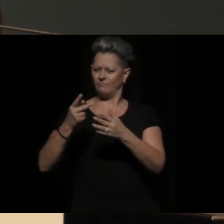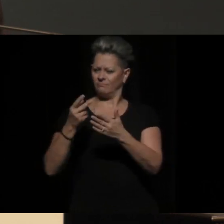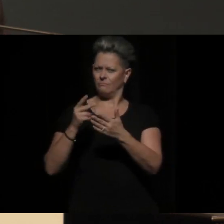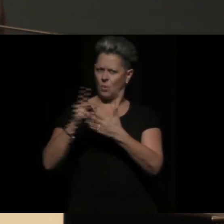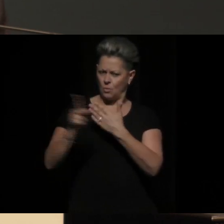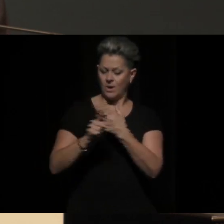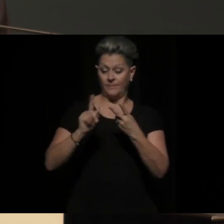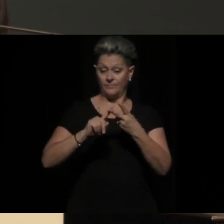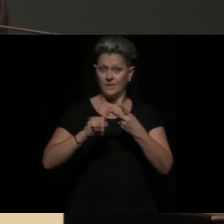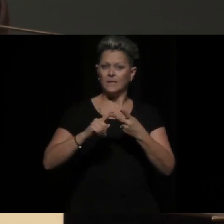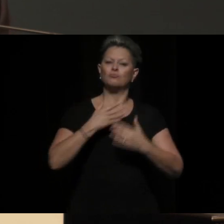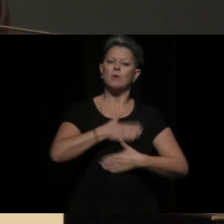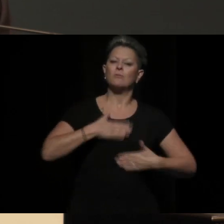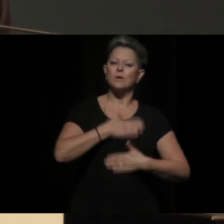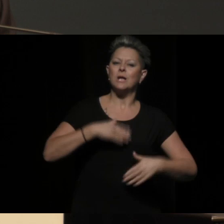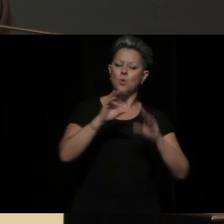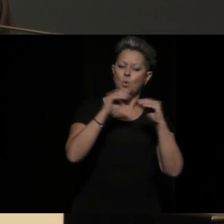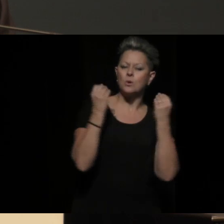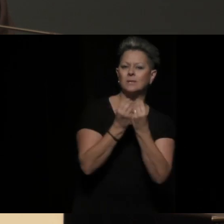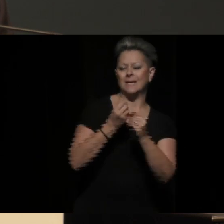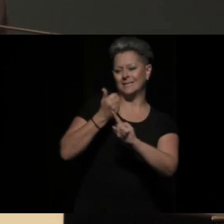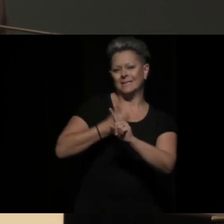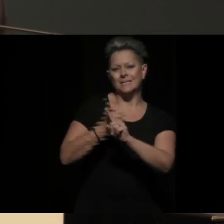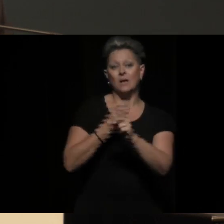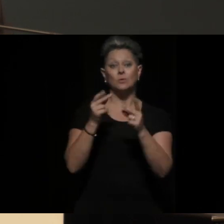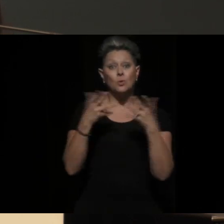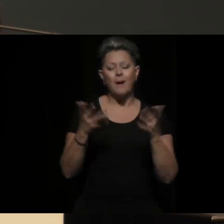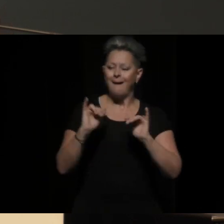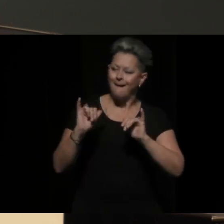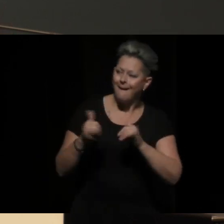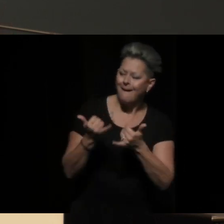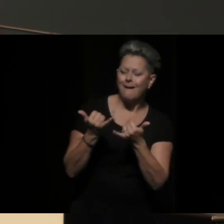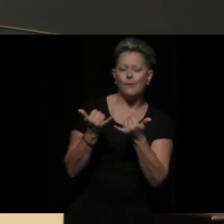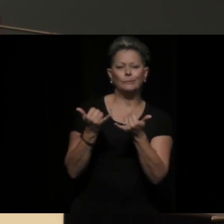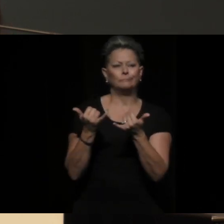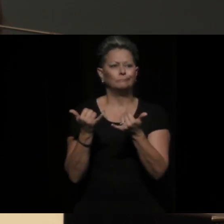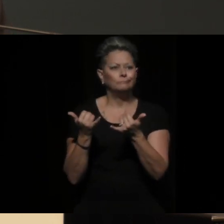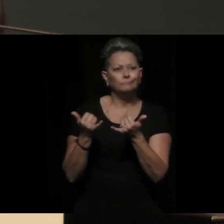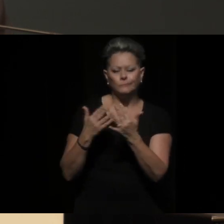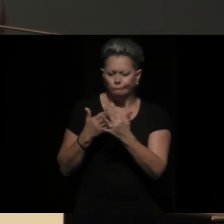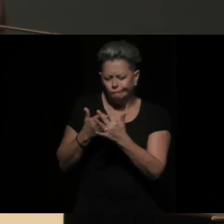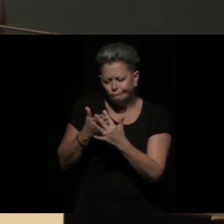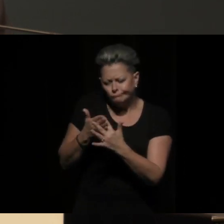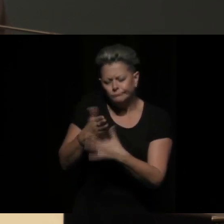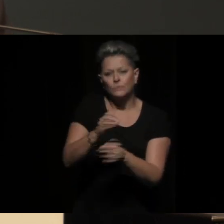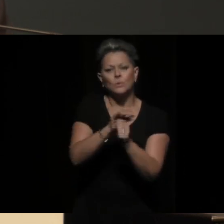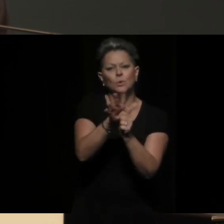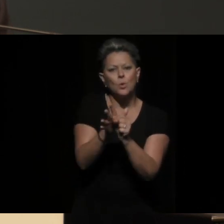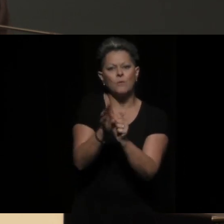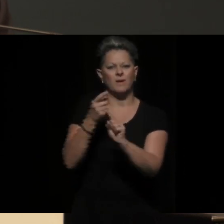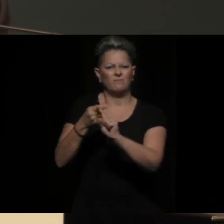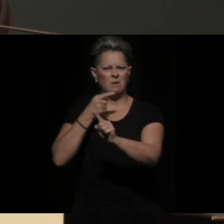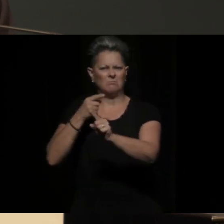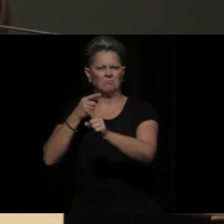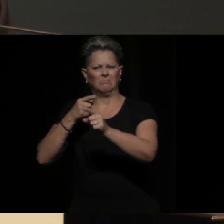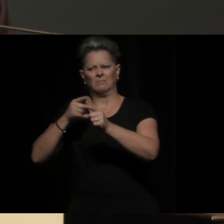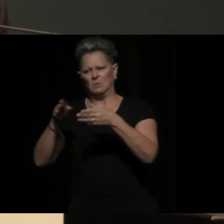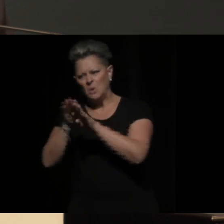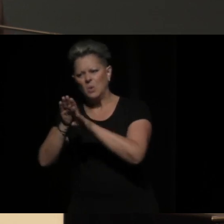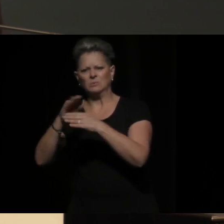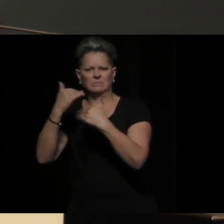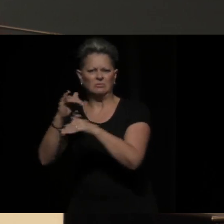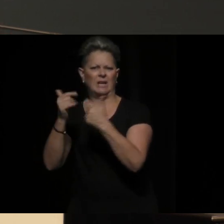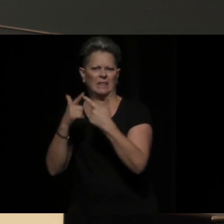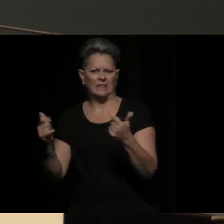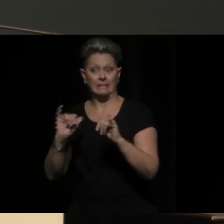and recreational organizations to survive the financial impacts due to pandemic closures and restrictions.